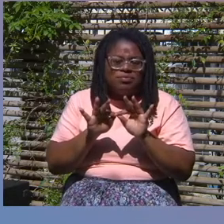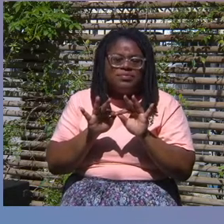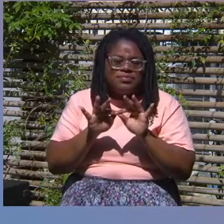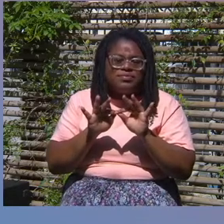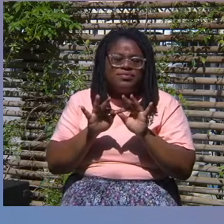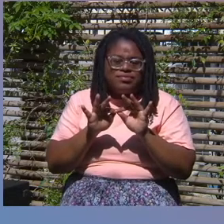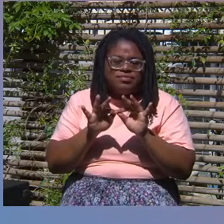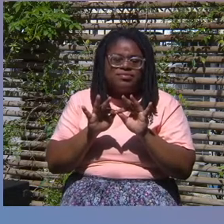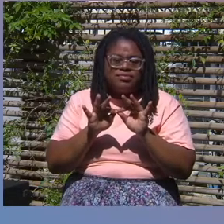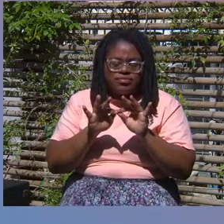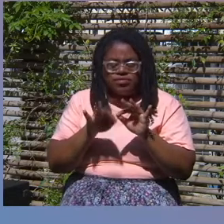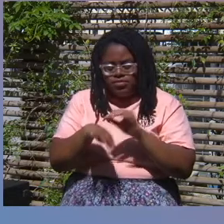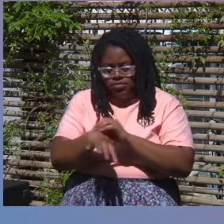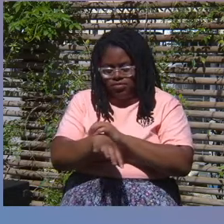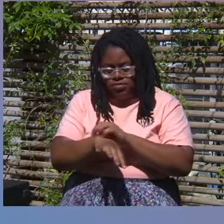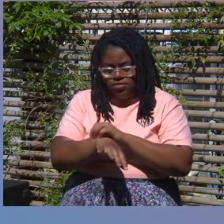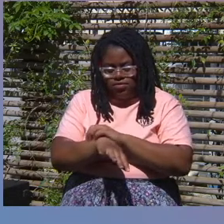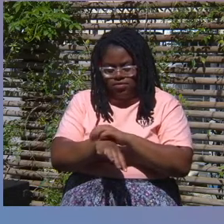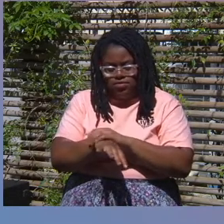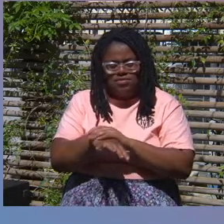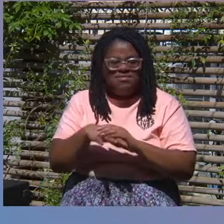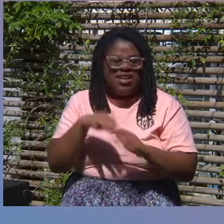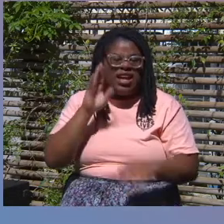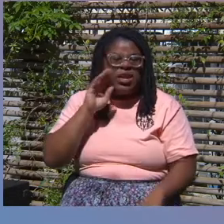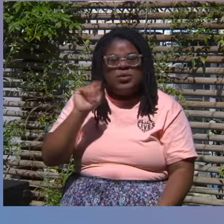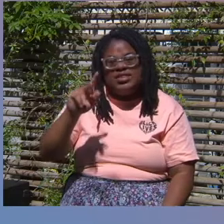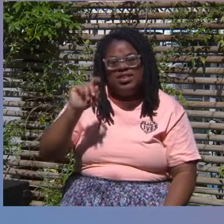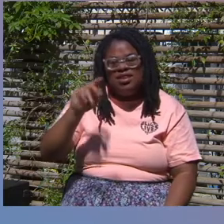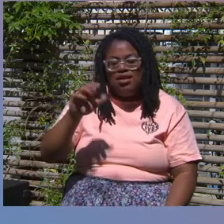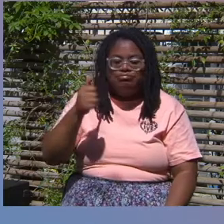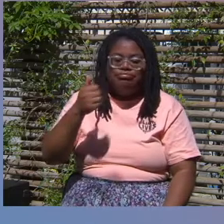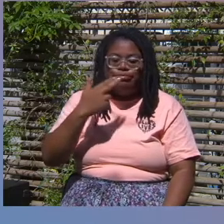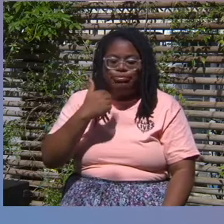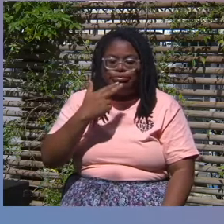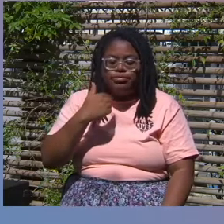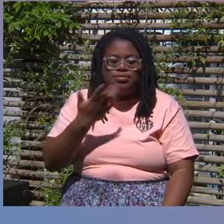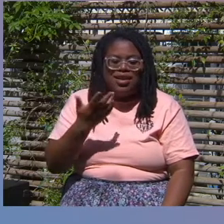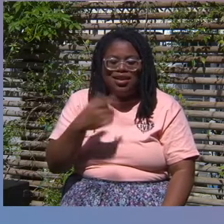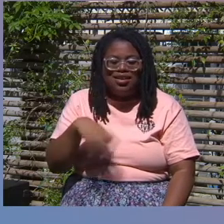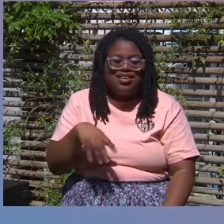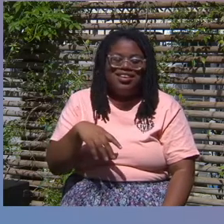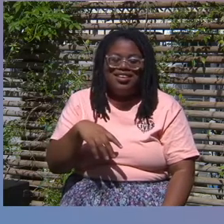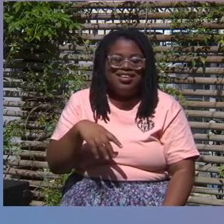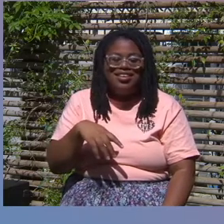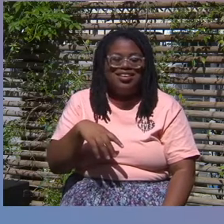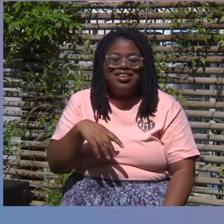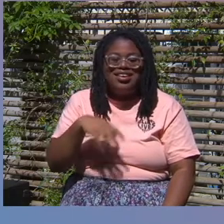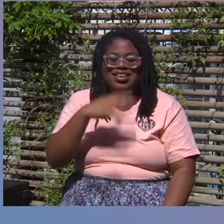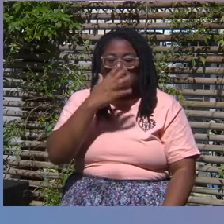powerful. You know, I know all the TikTok and all like that is cute, but